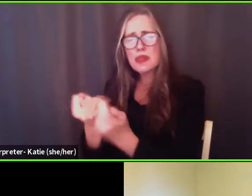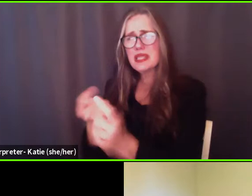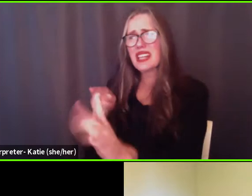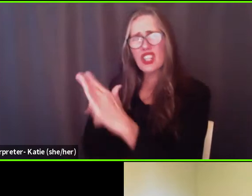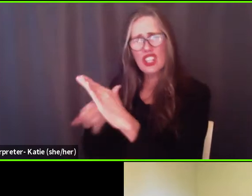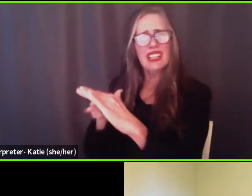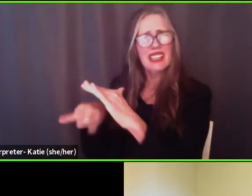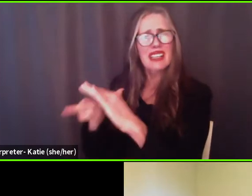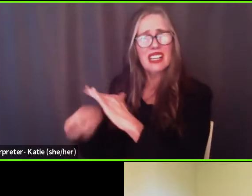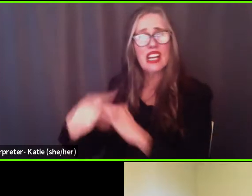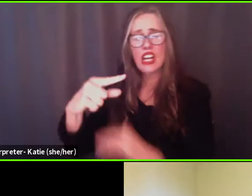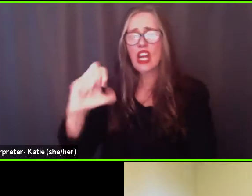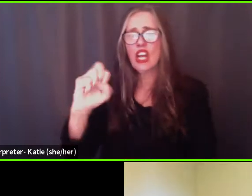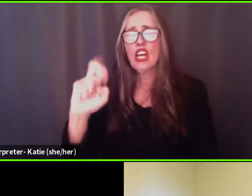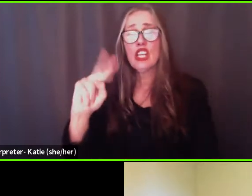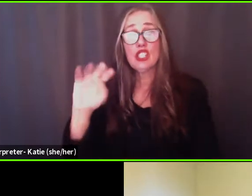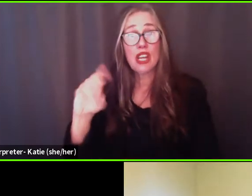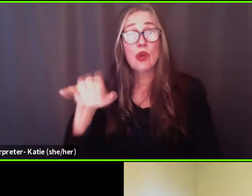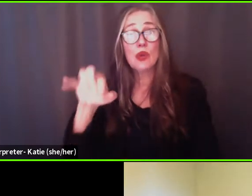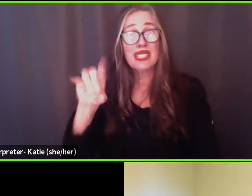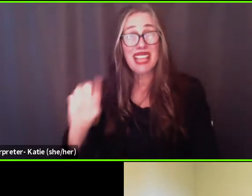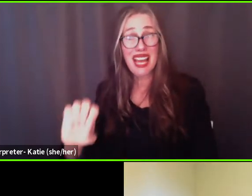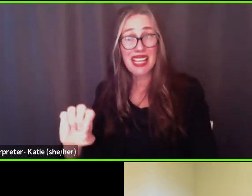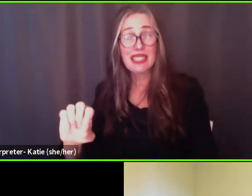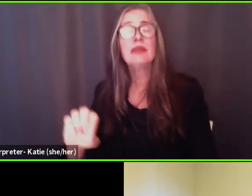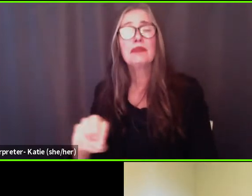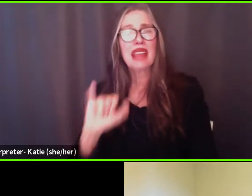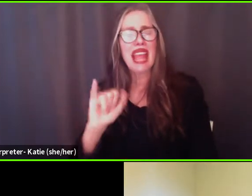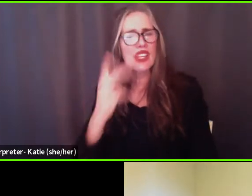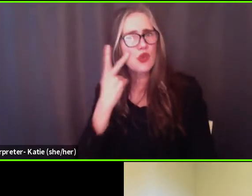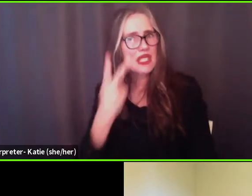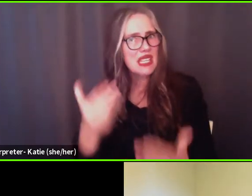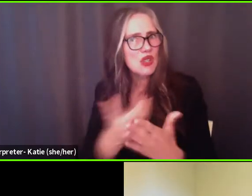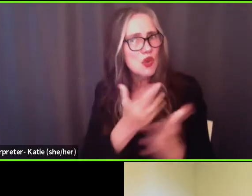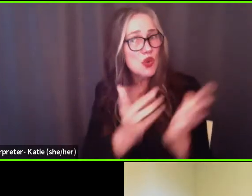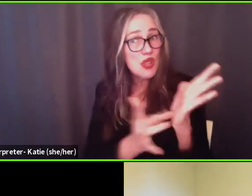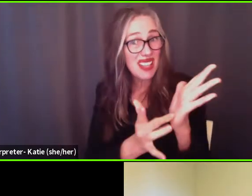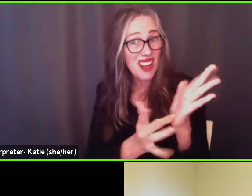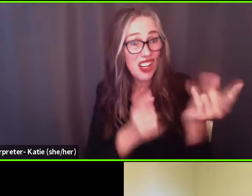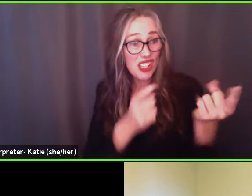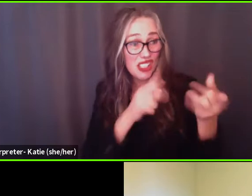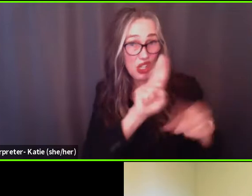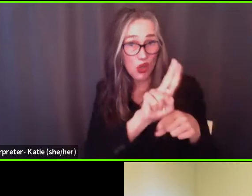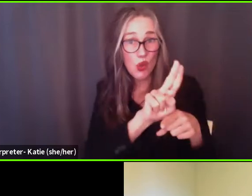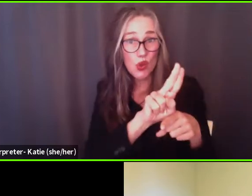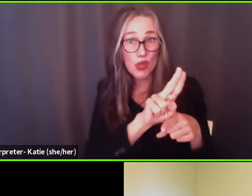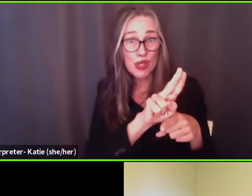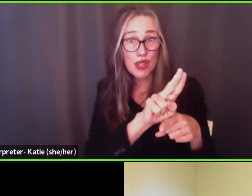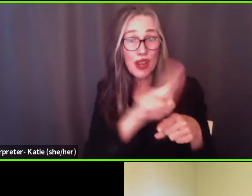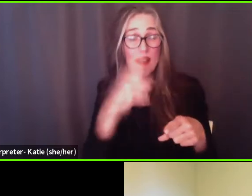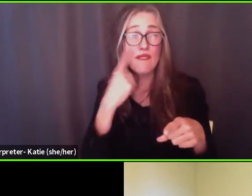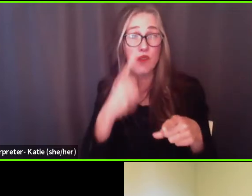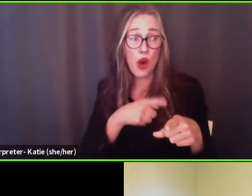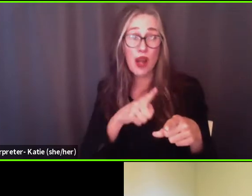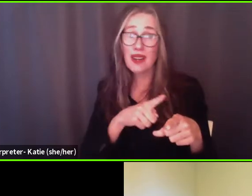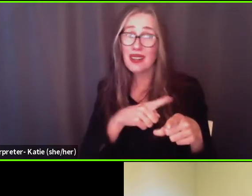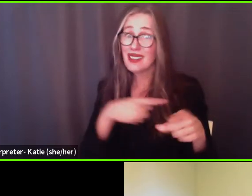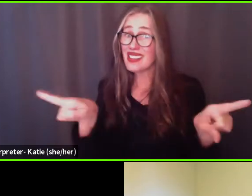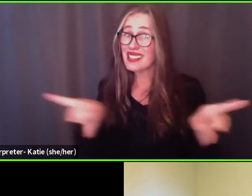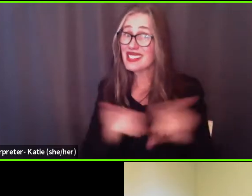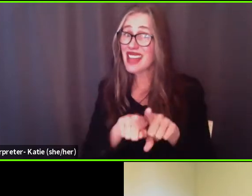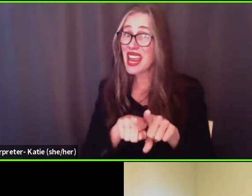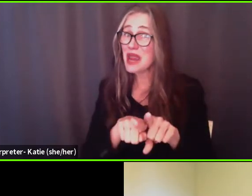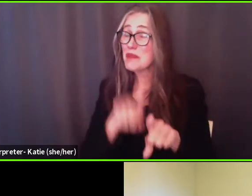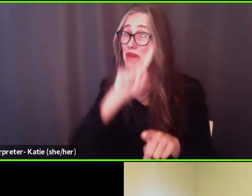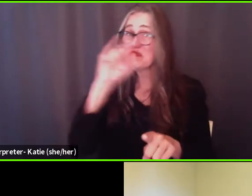and the challenges of the difficulties that might arise uh when new technologies are used to pursue uh some of these um